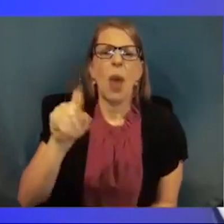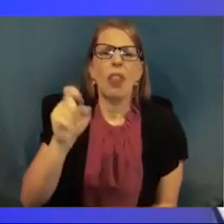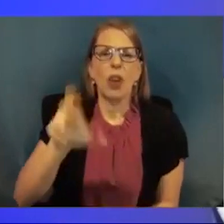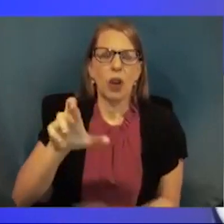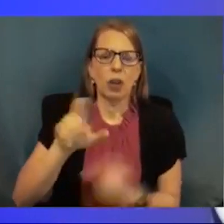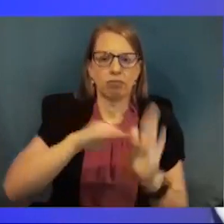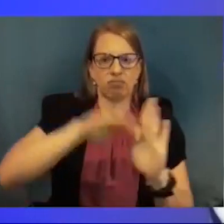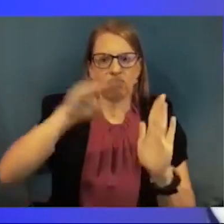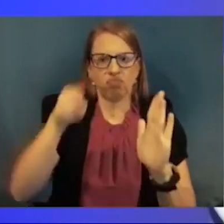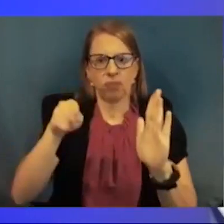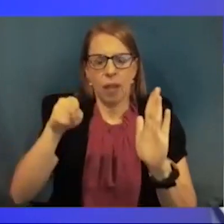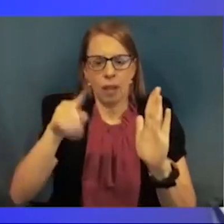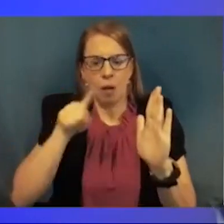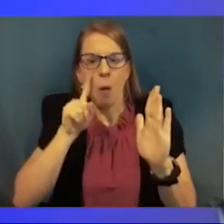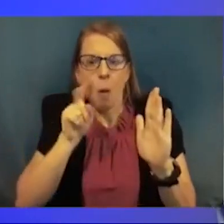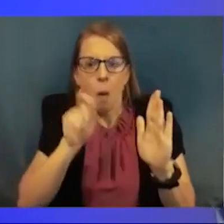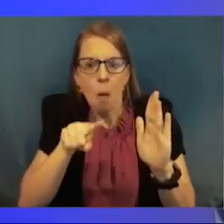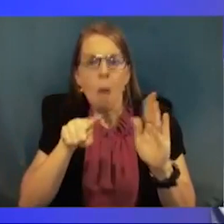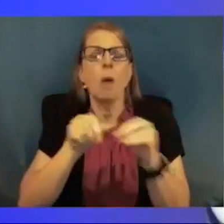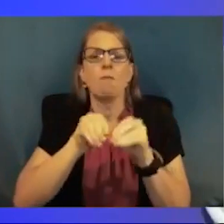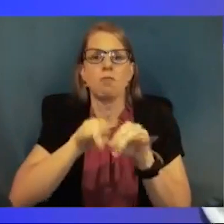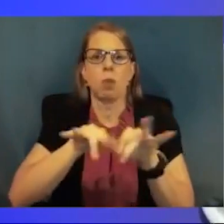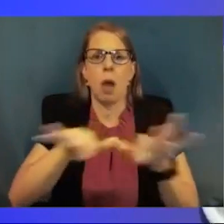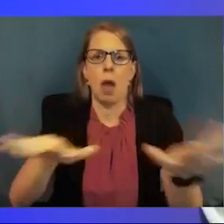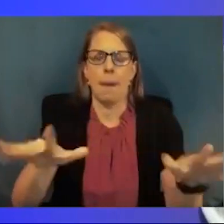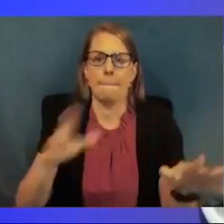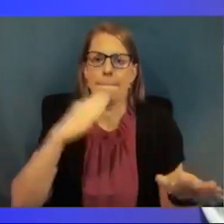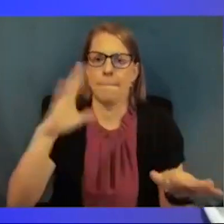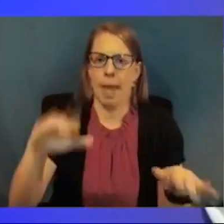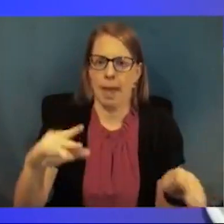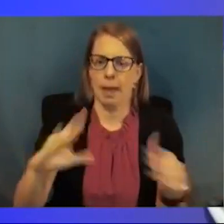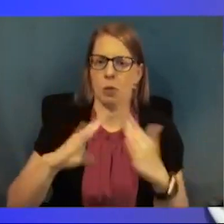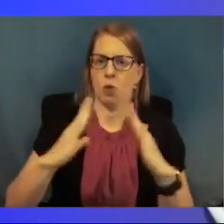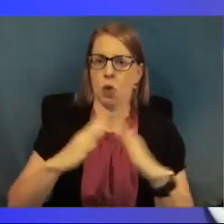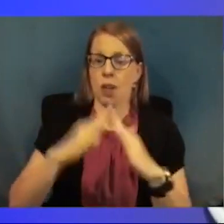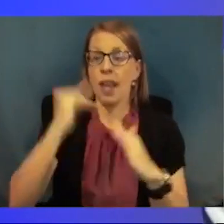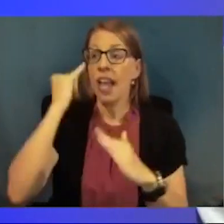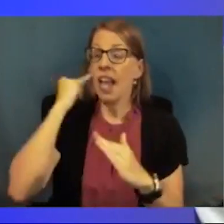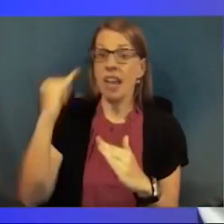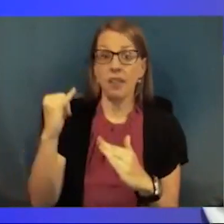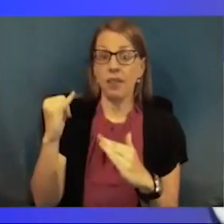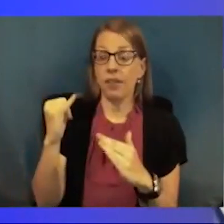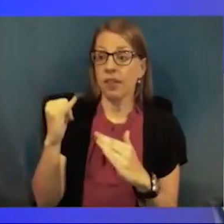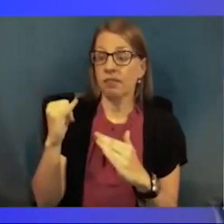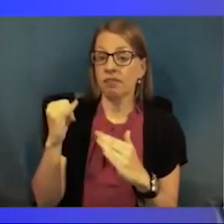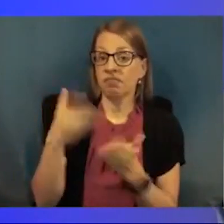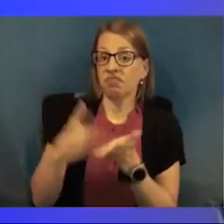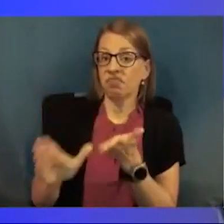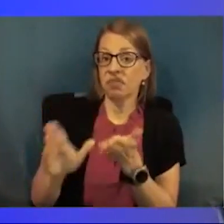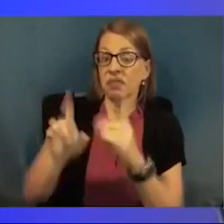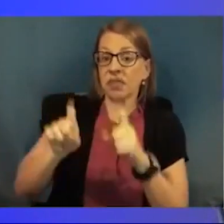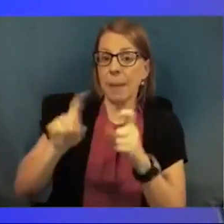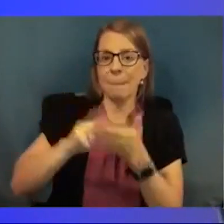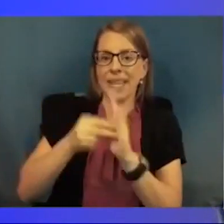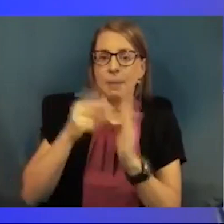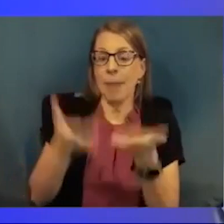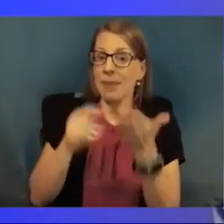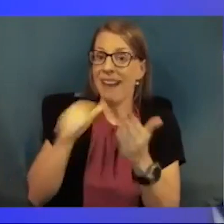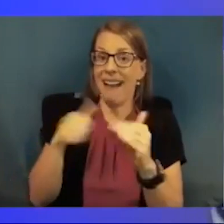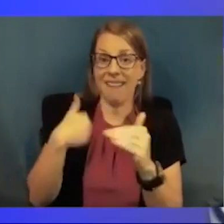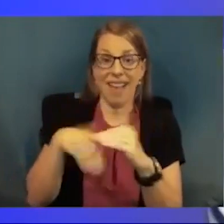For one reason or another, people may not want to go get tested. They don't have access to testing, but we know that the disease is out there in the community.